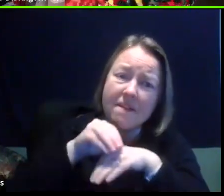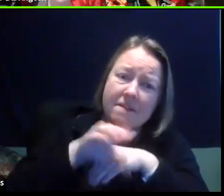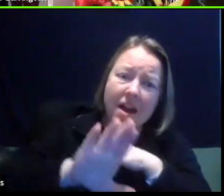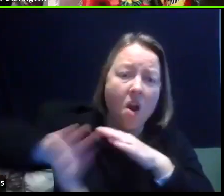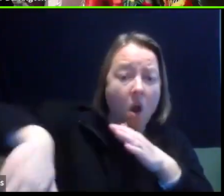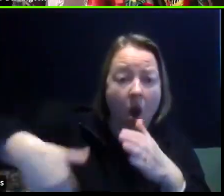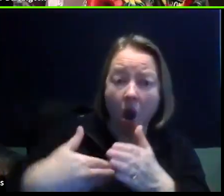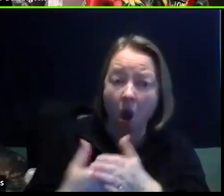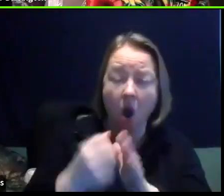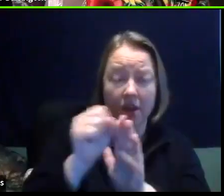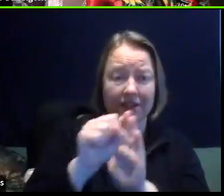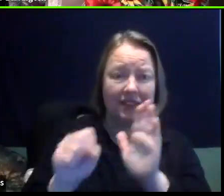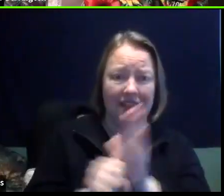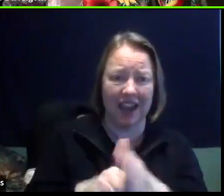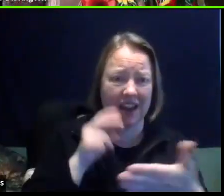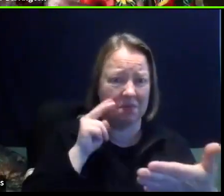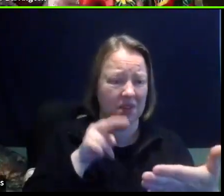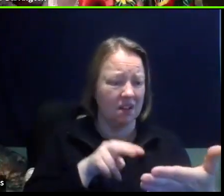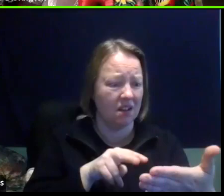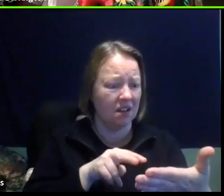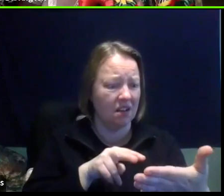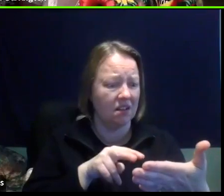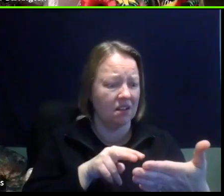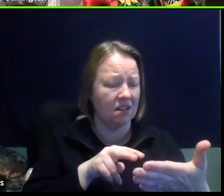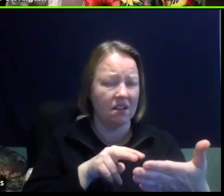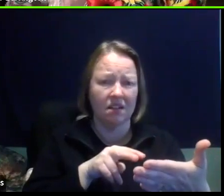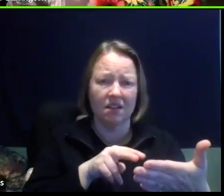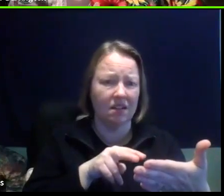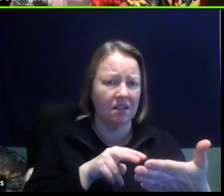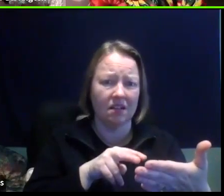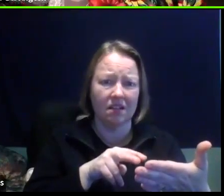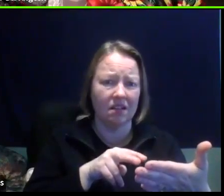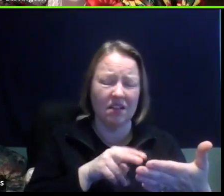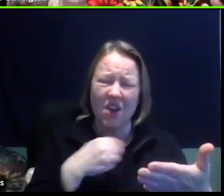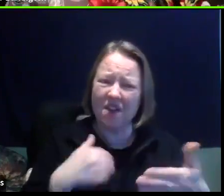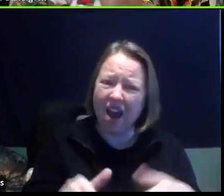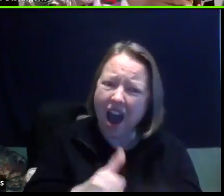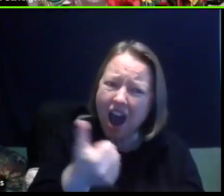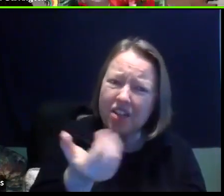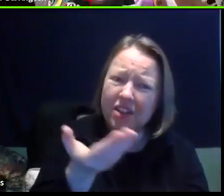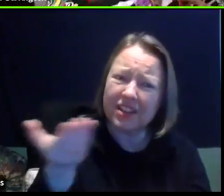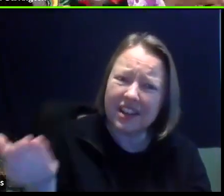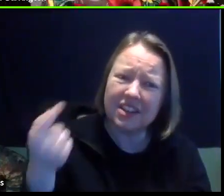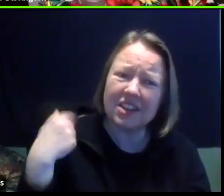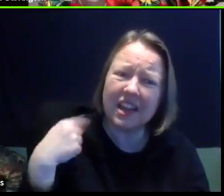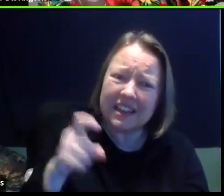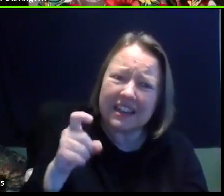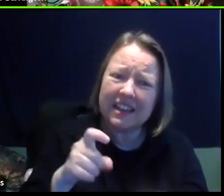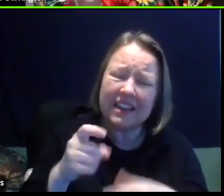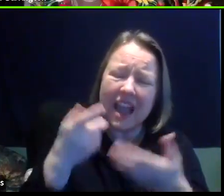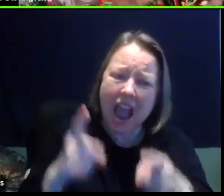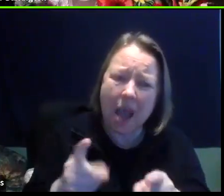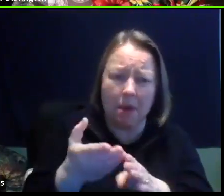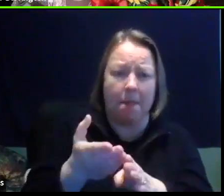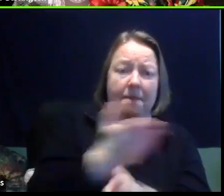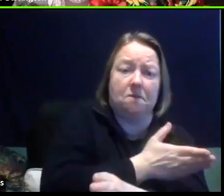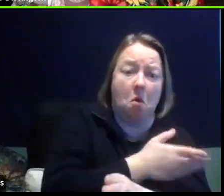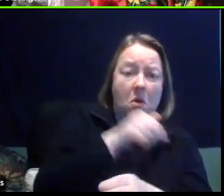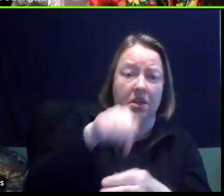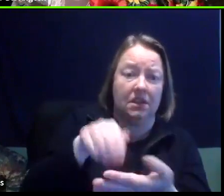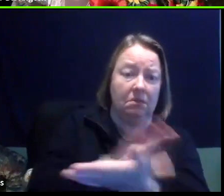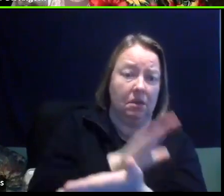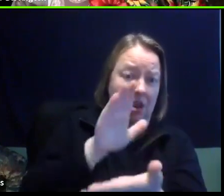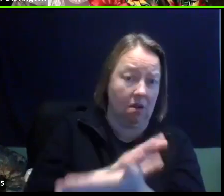state. And I'm like, but we have so many other things that need to precipitate this document right